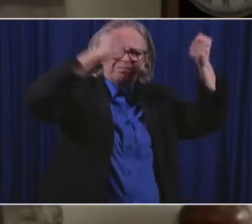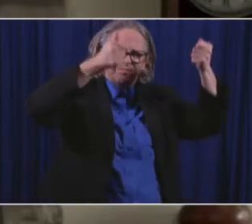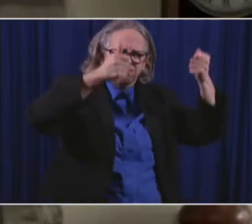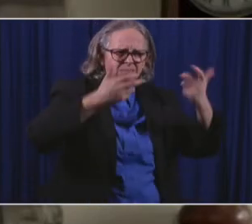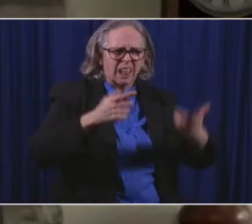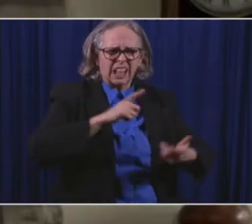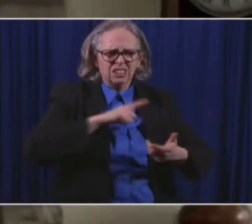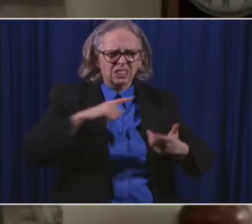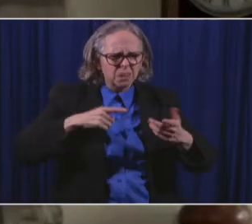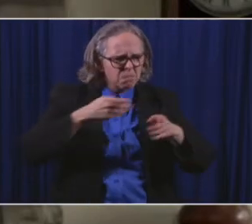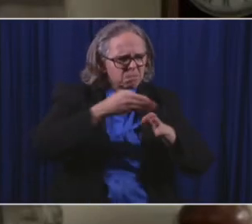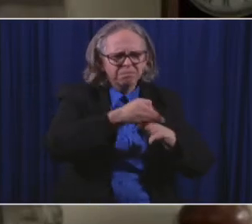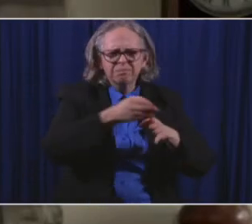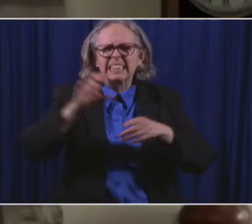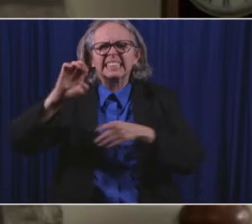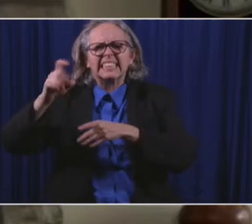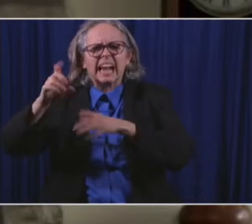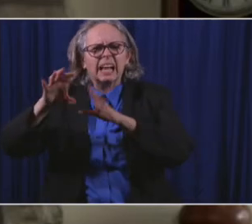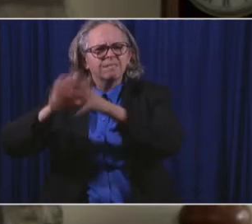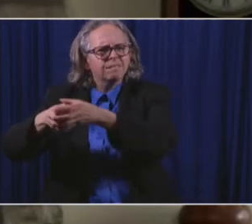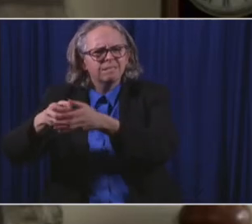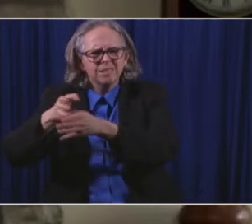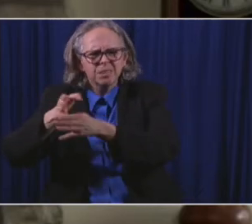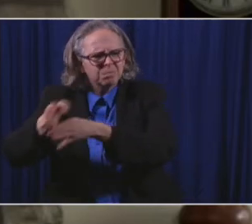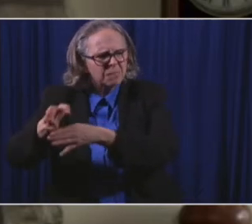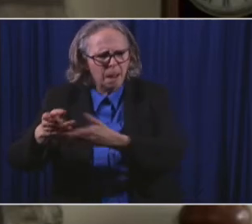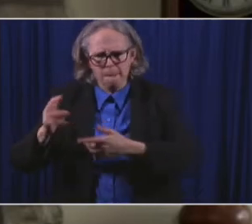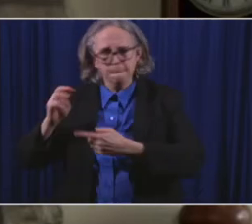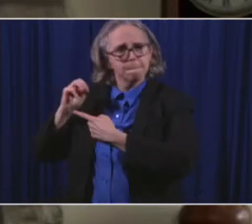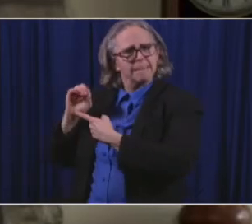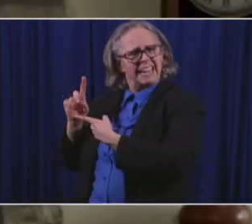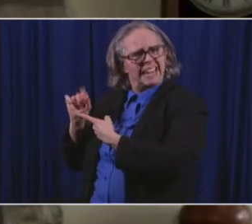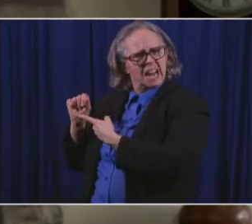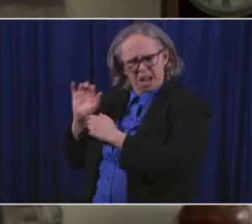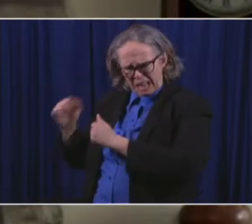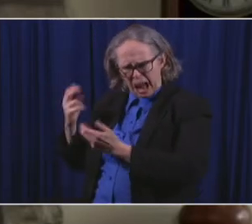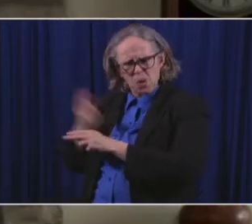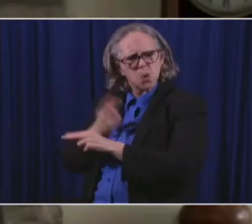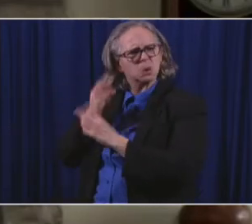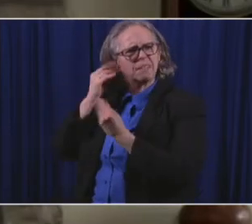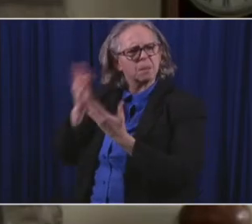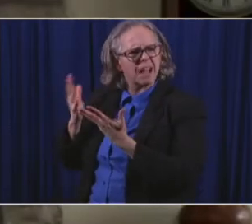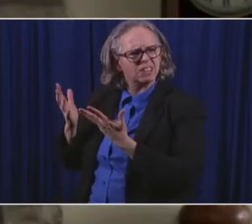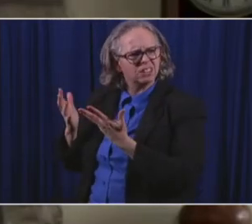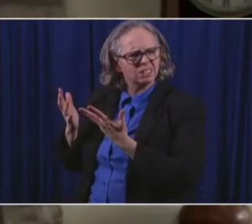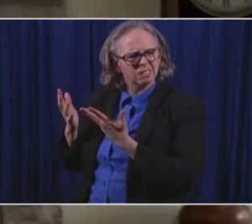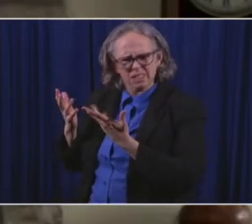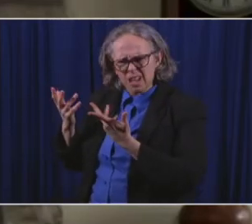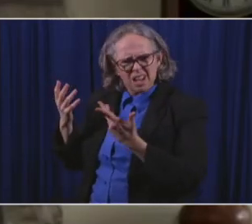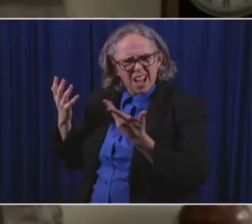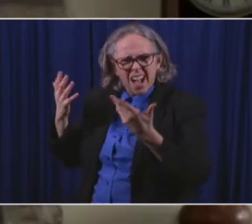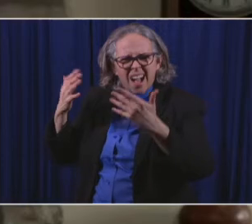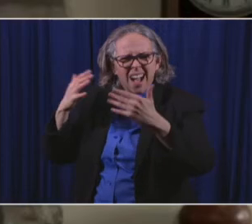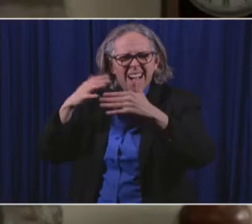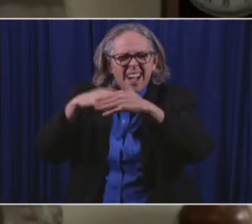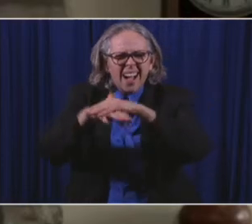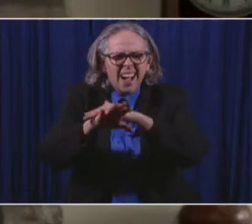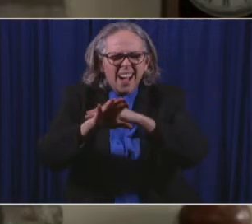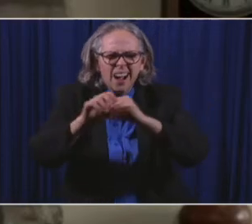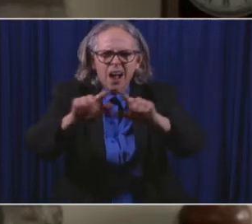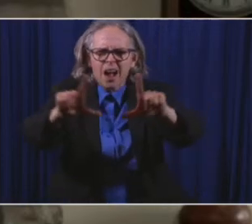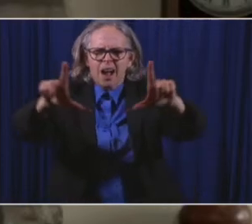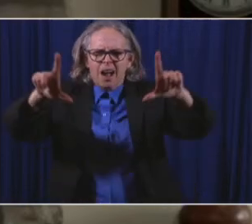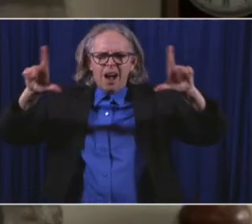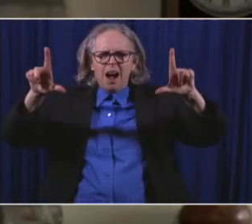times, frankly, when they have access to information, they will take that information and drill down in it in a different way,